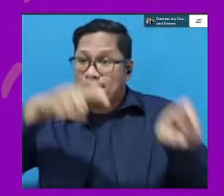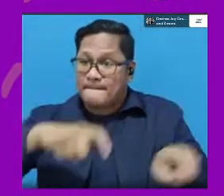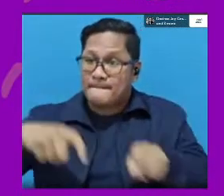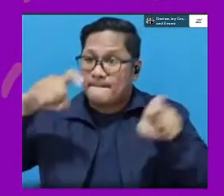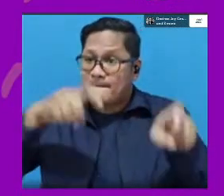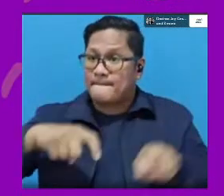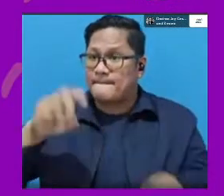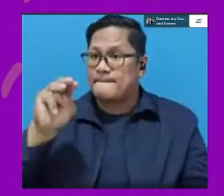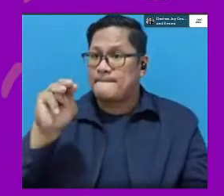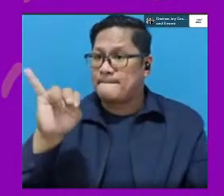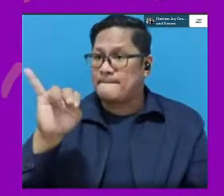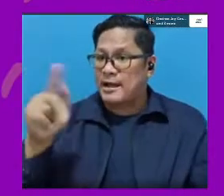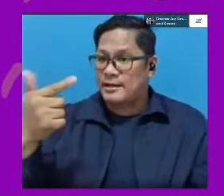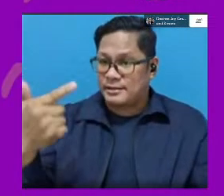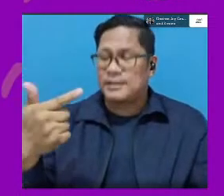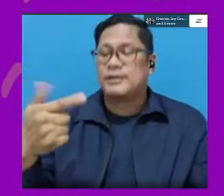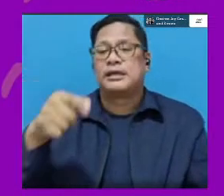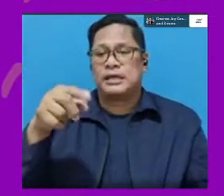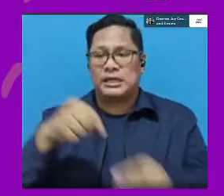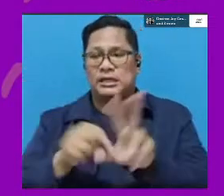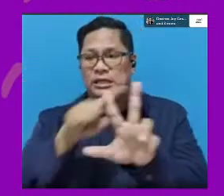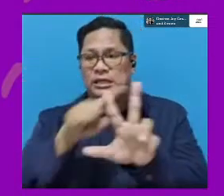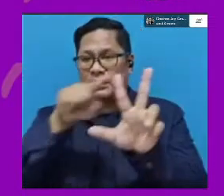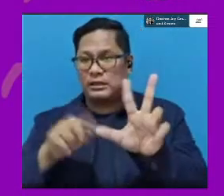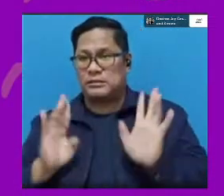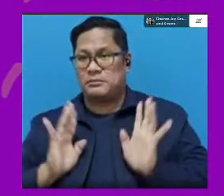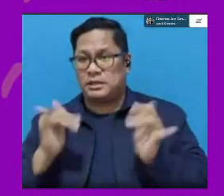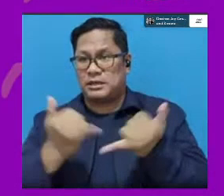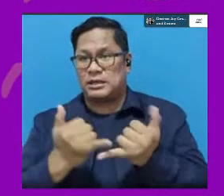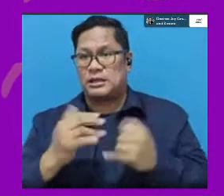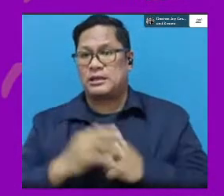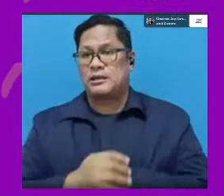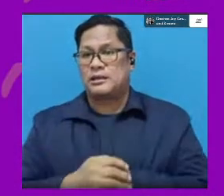there in the 3 barangays. So, and there are